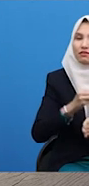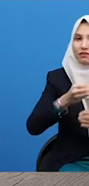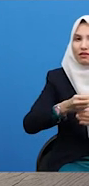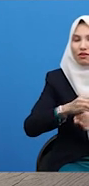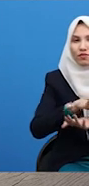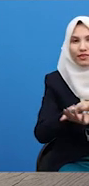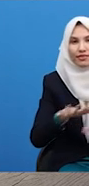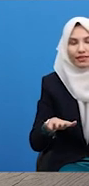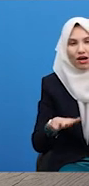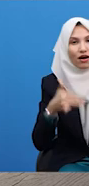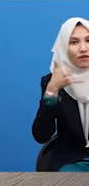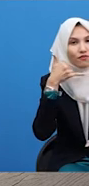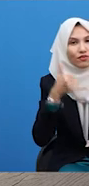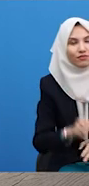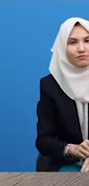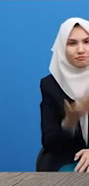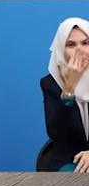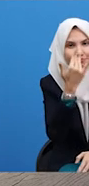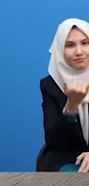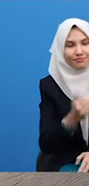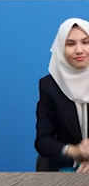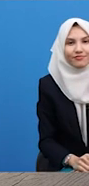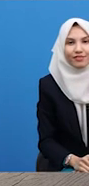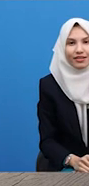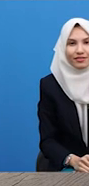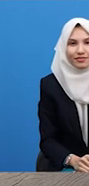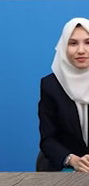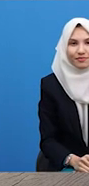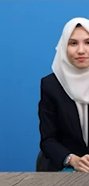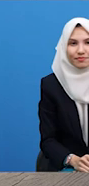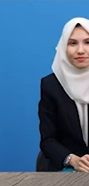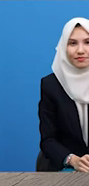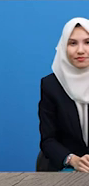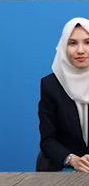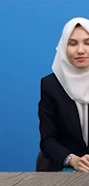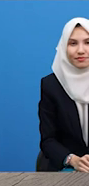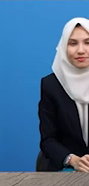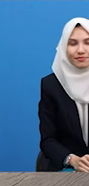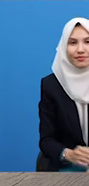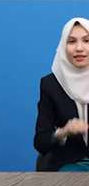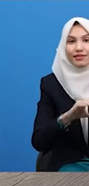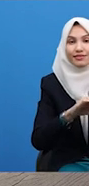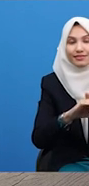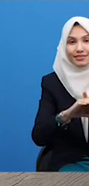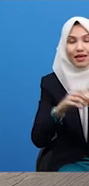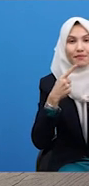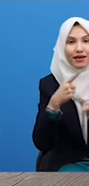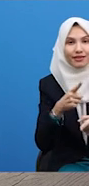or without a phone? Why? The sample